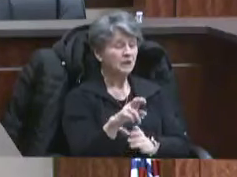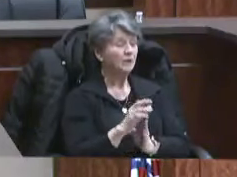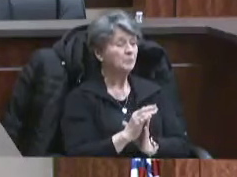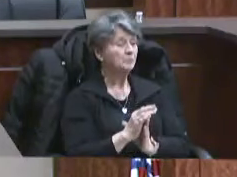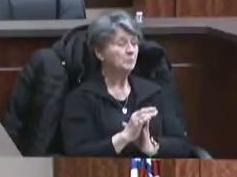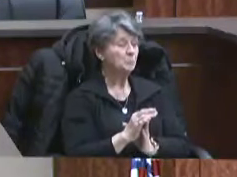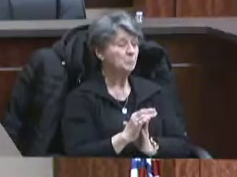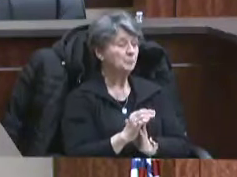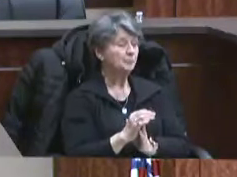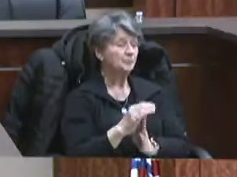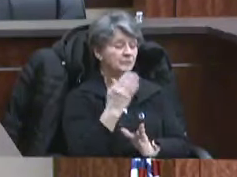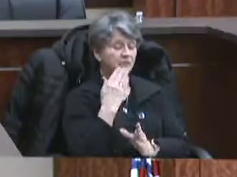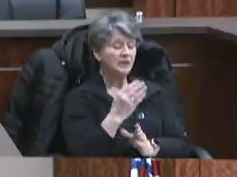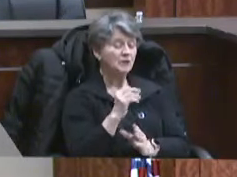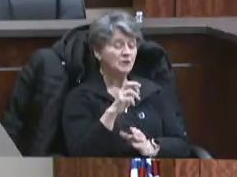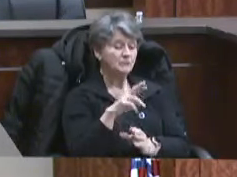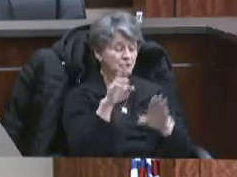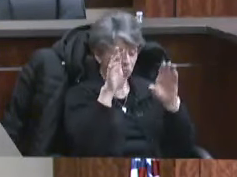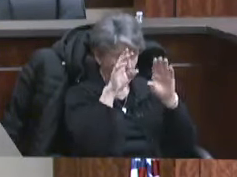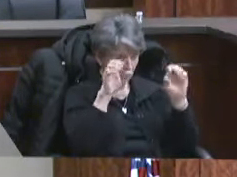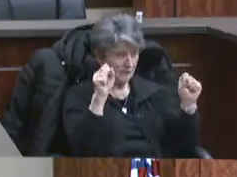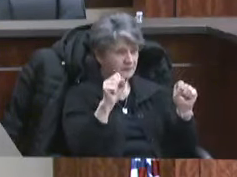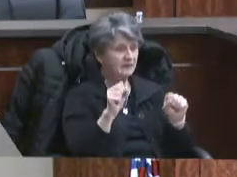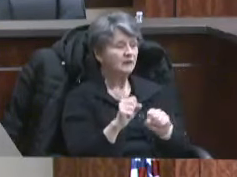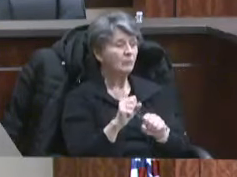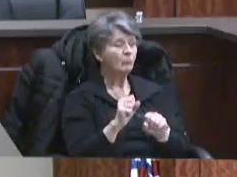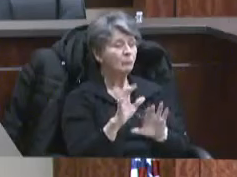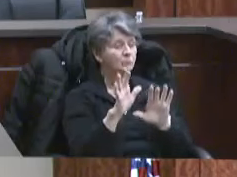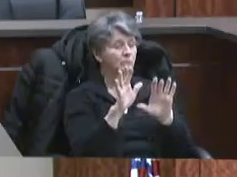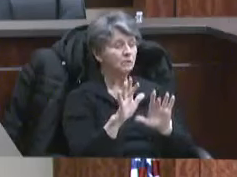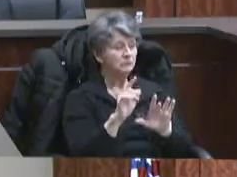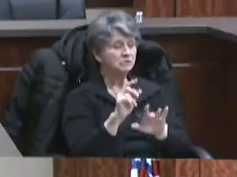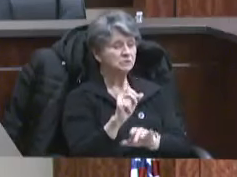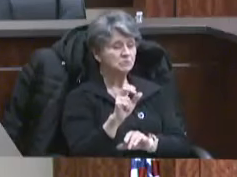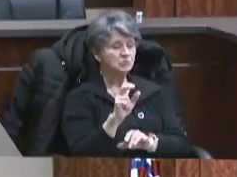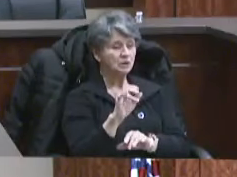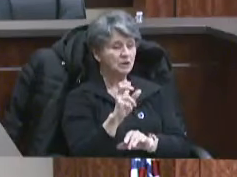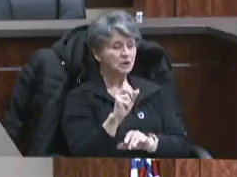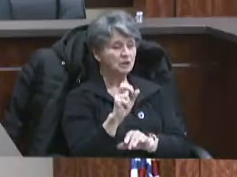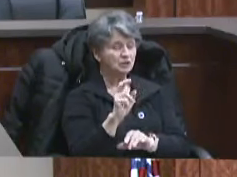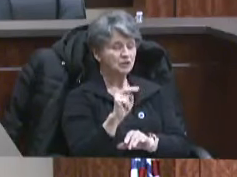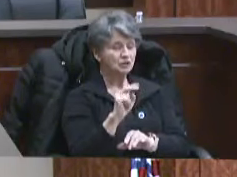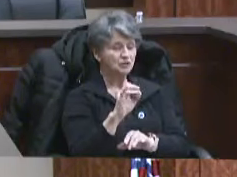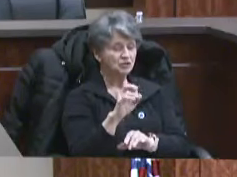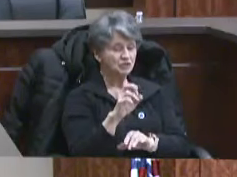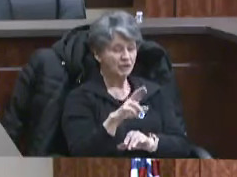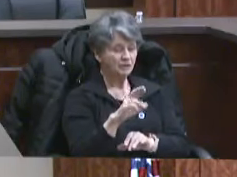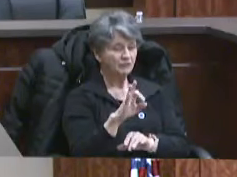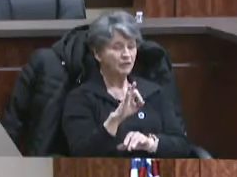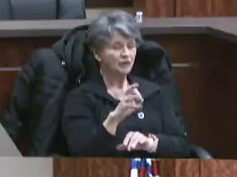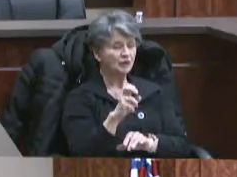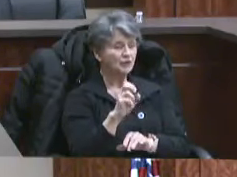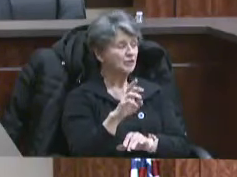Thank you, Mr. President. A couple things. Let me offer condolences to Jennifer Jeffers, who is our records